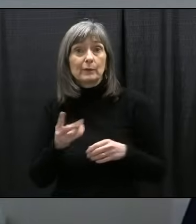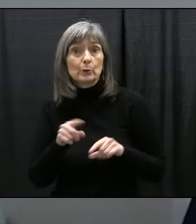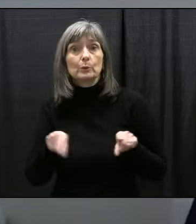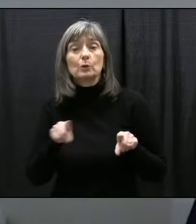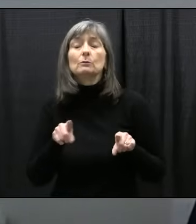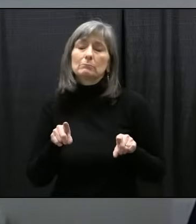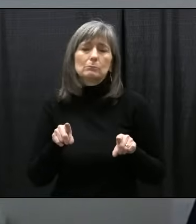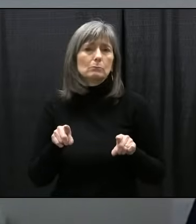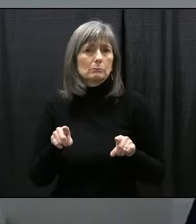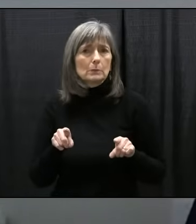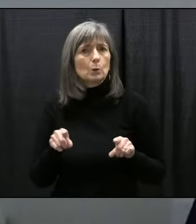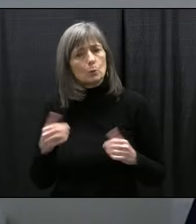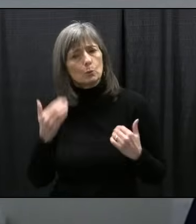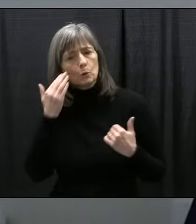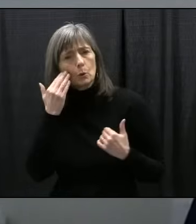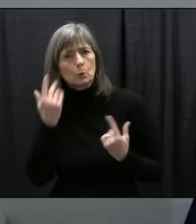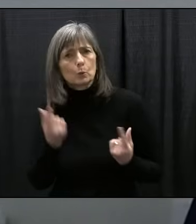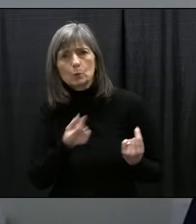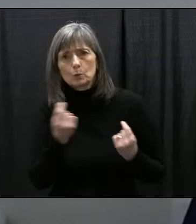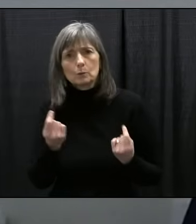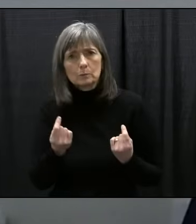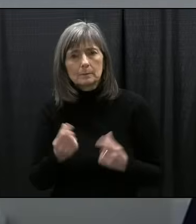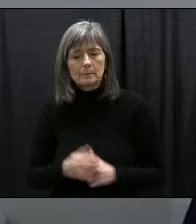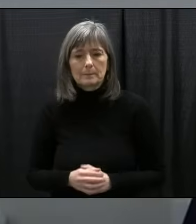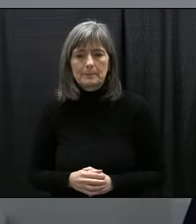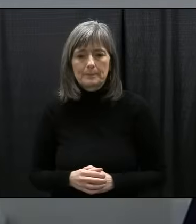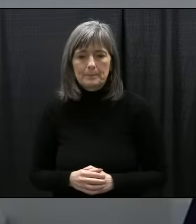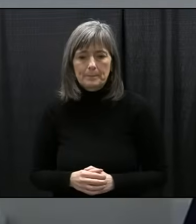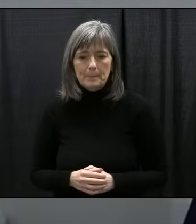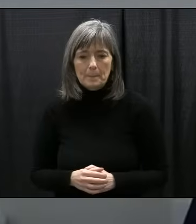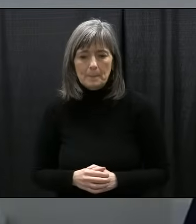tools in our toolbox. There are